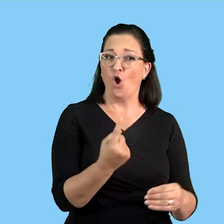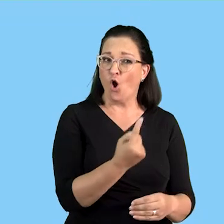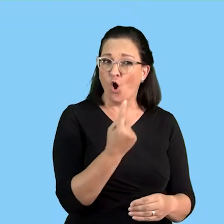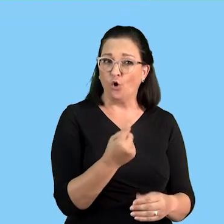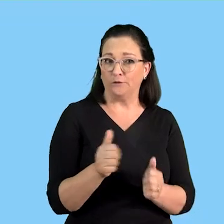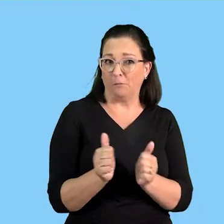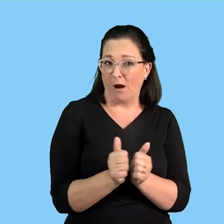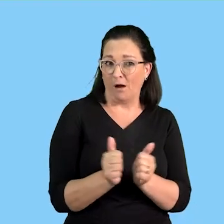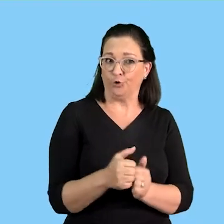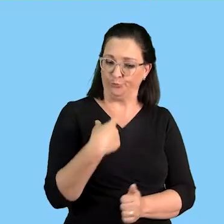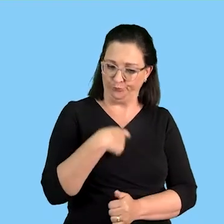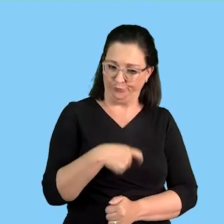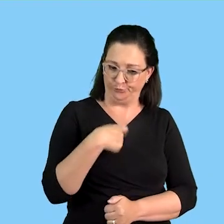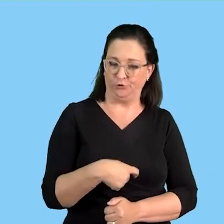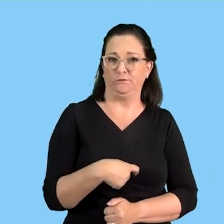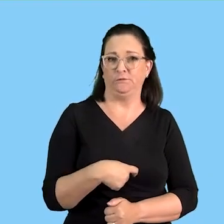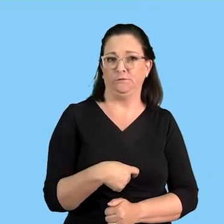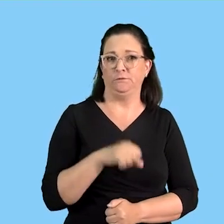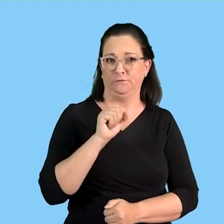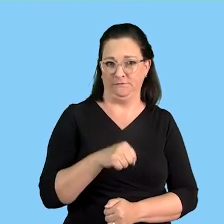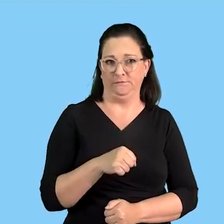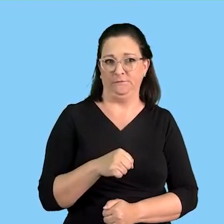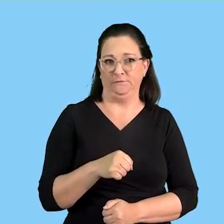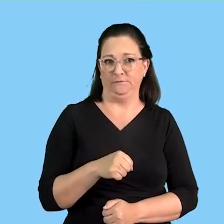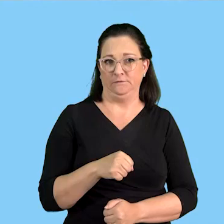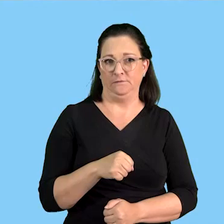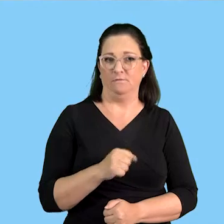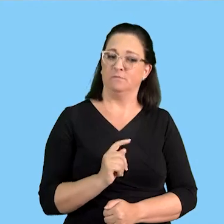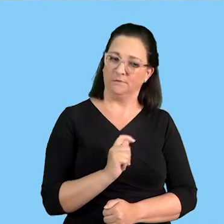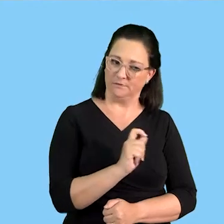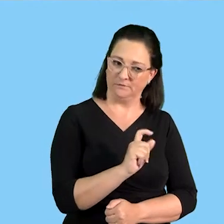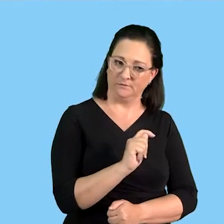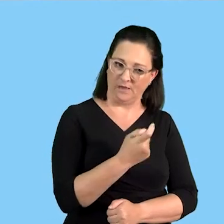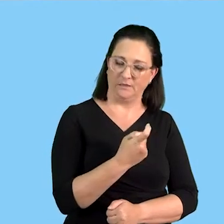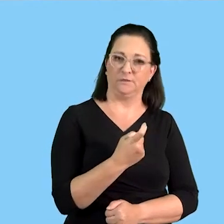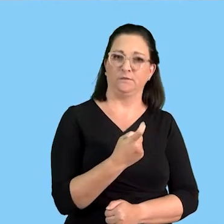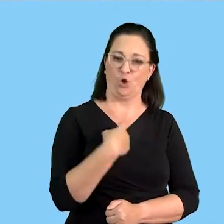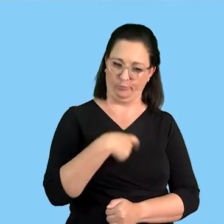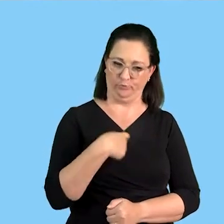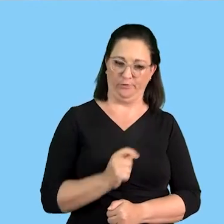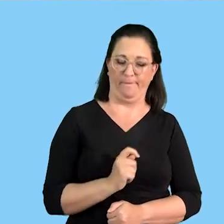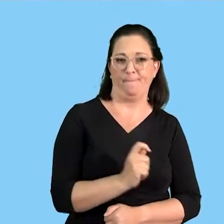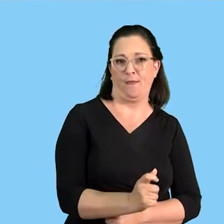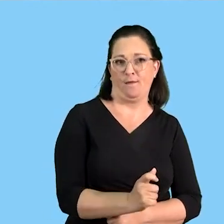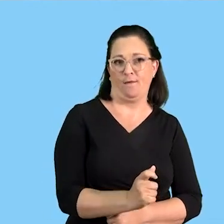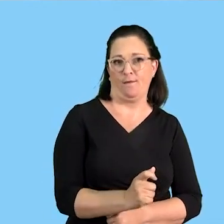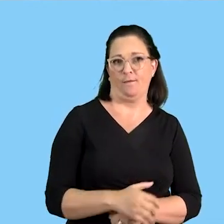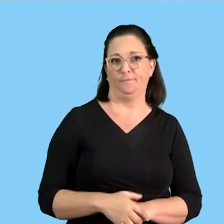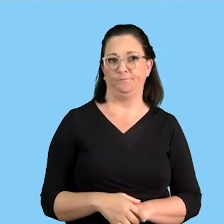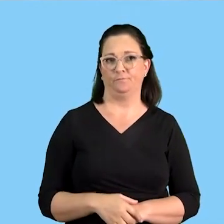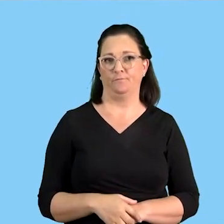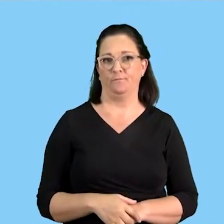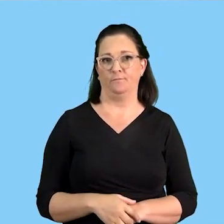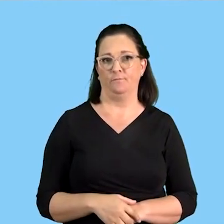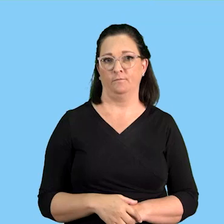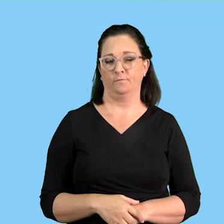So only the partners in their personal capacity. So partners will be paying the tax in their personal capacity,